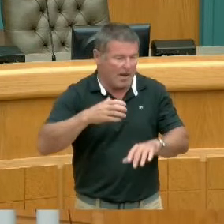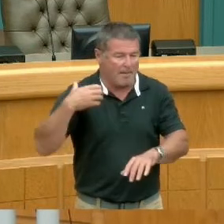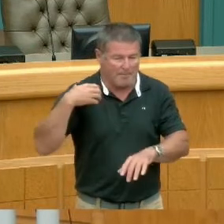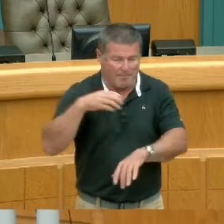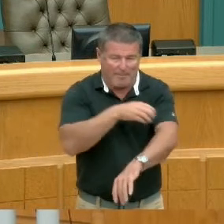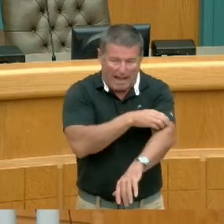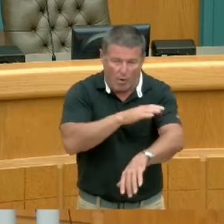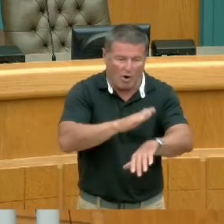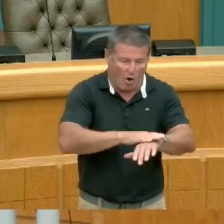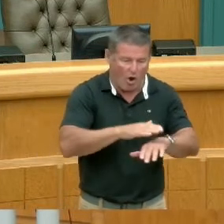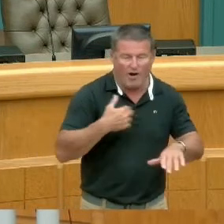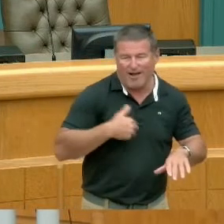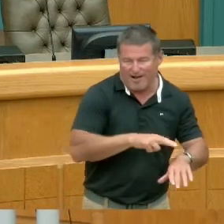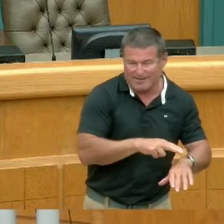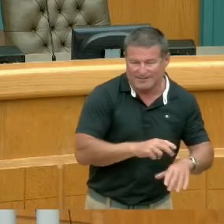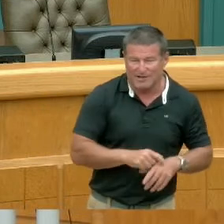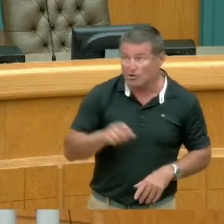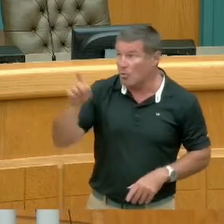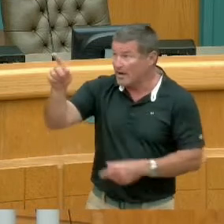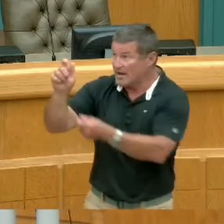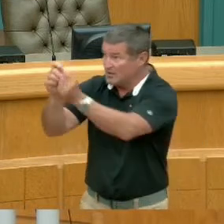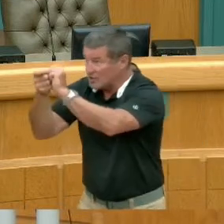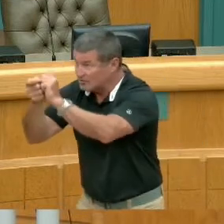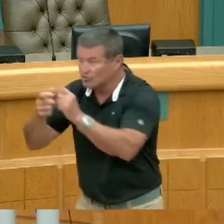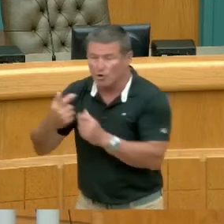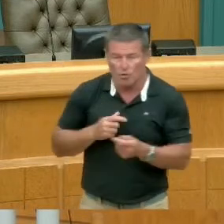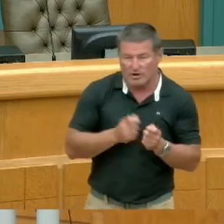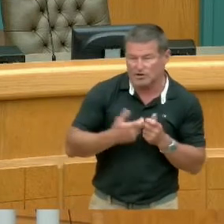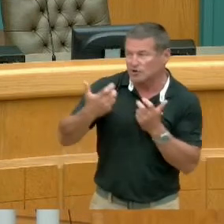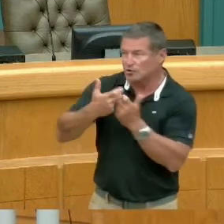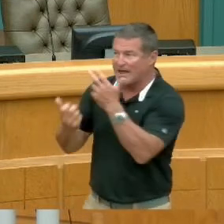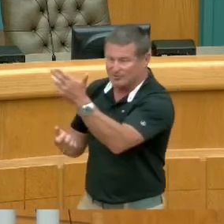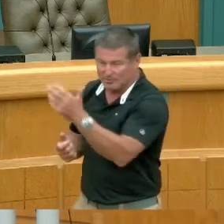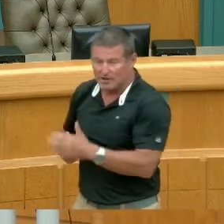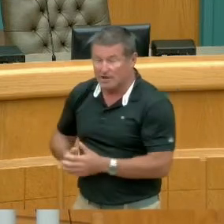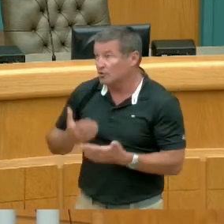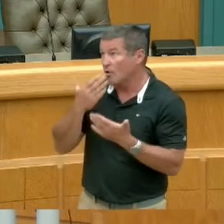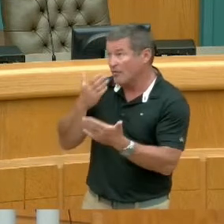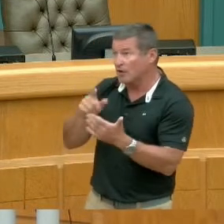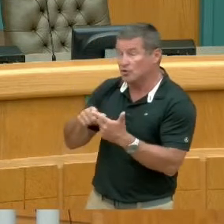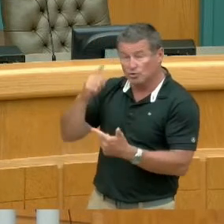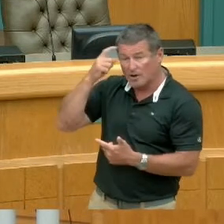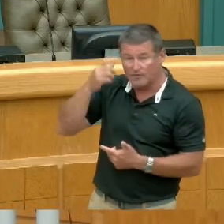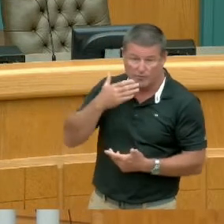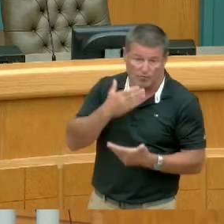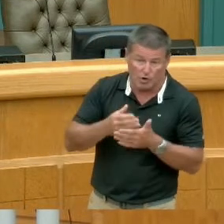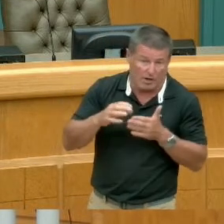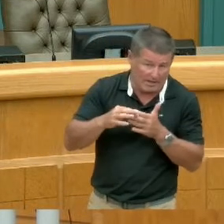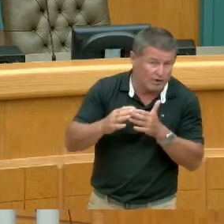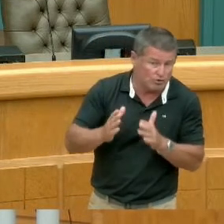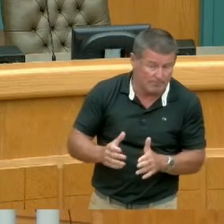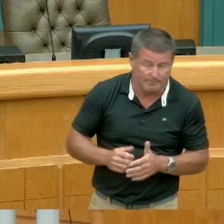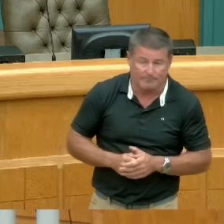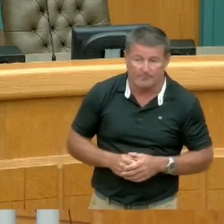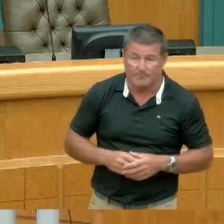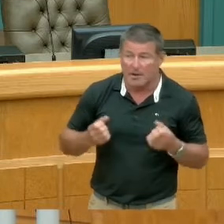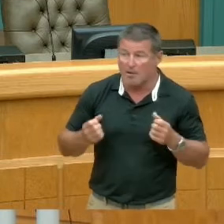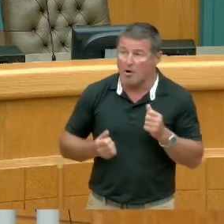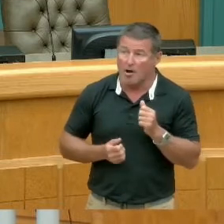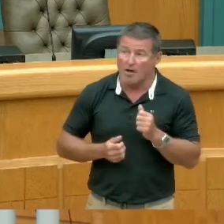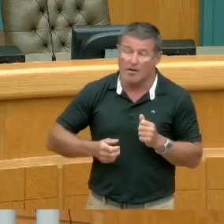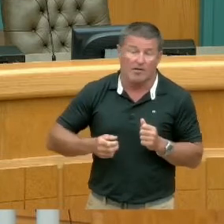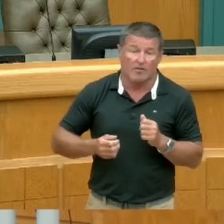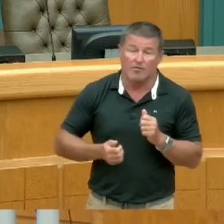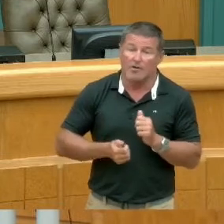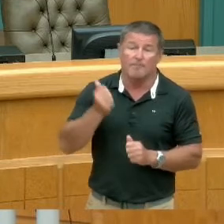I think it's provided consistency and strength. And we thank the governor for his leadership. The majority of the changes in Governor